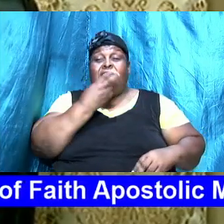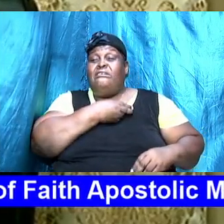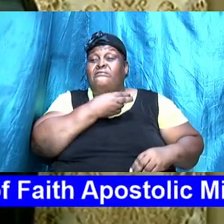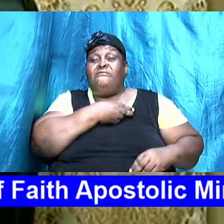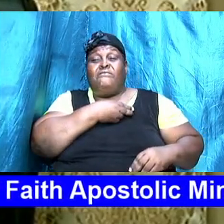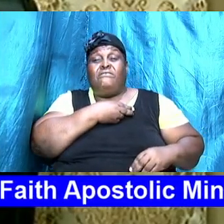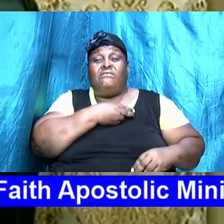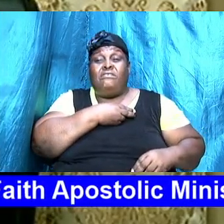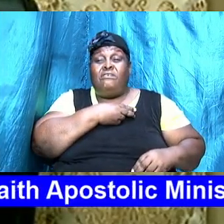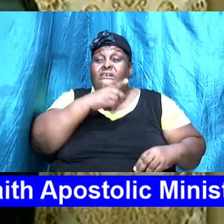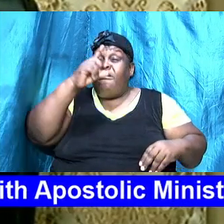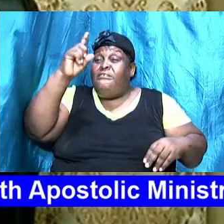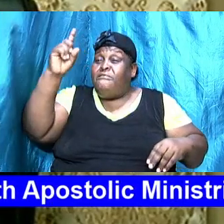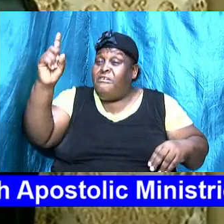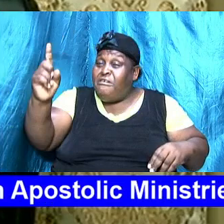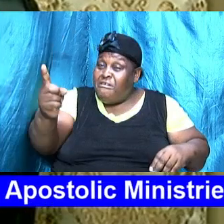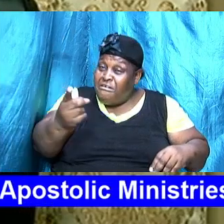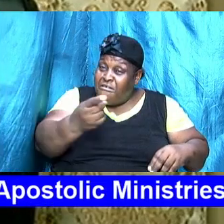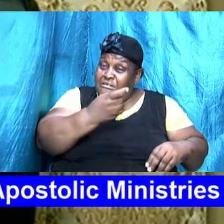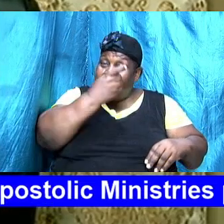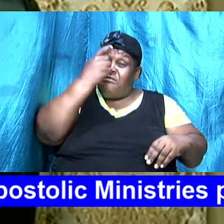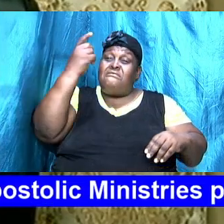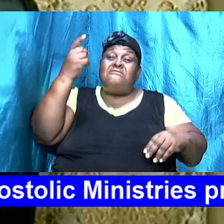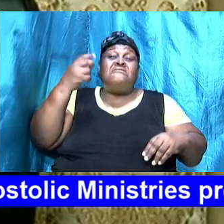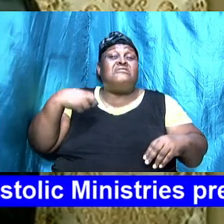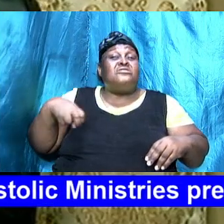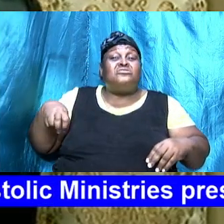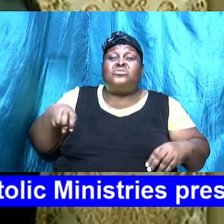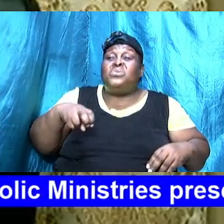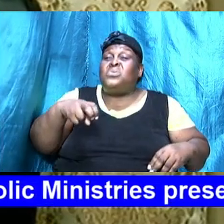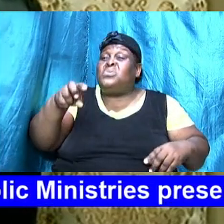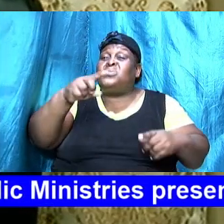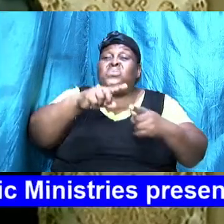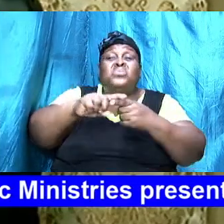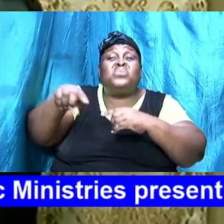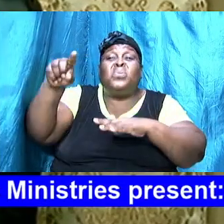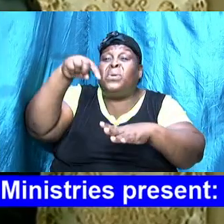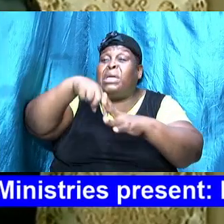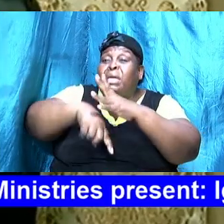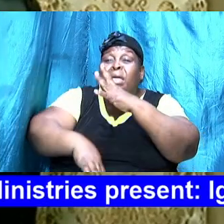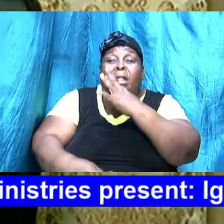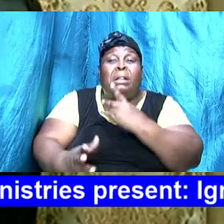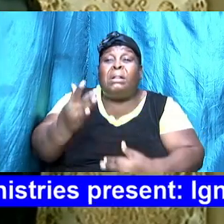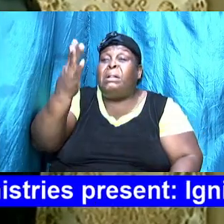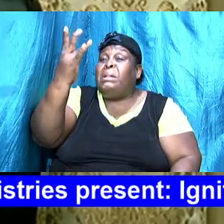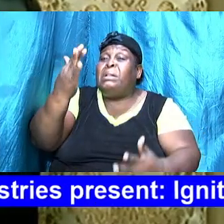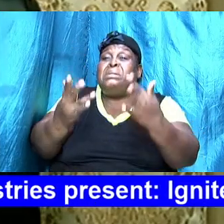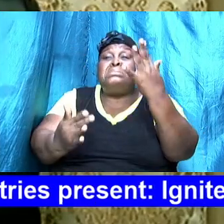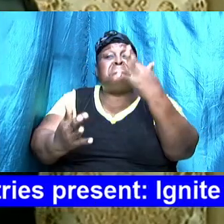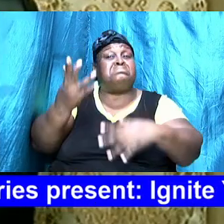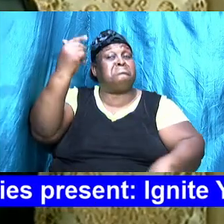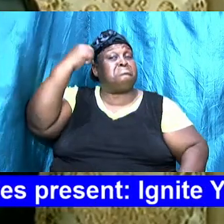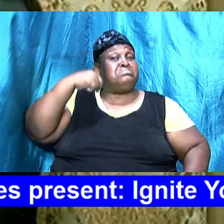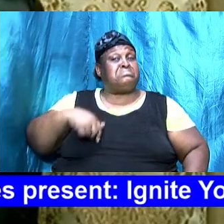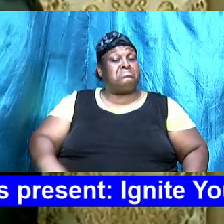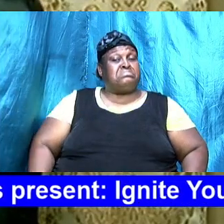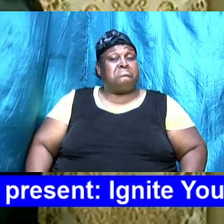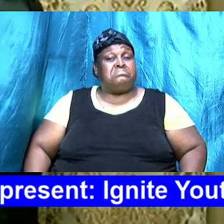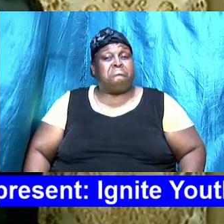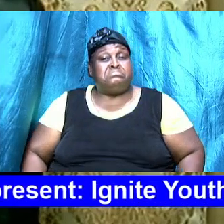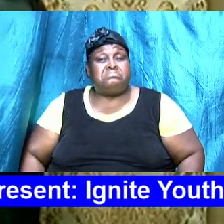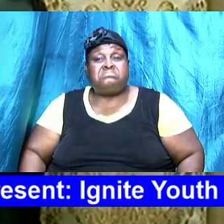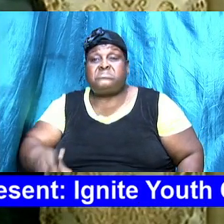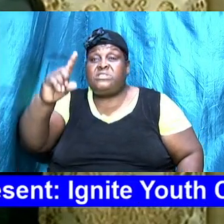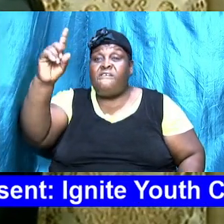a first class trip right now to hell.